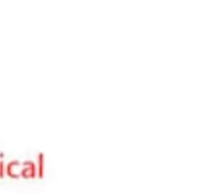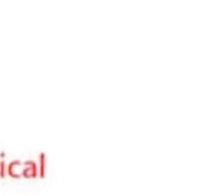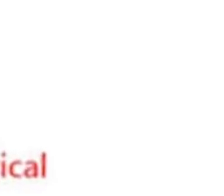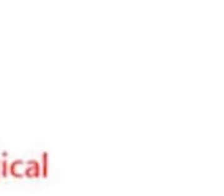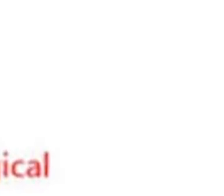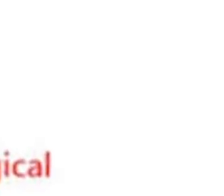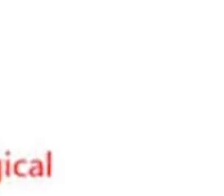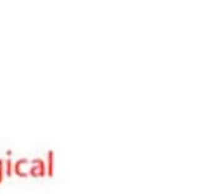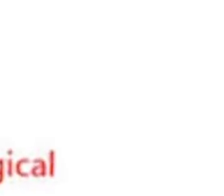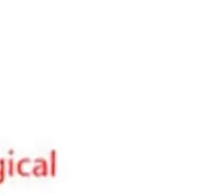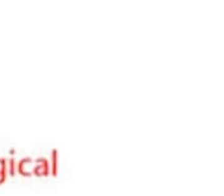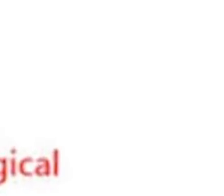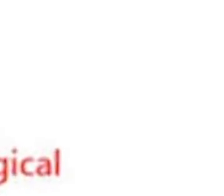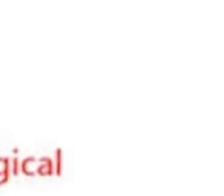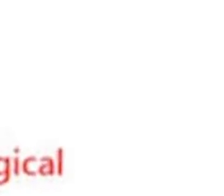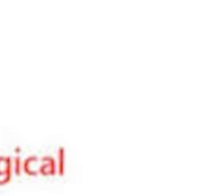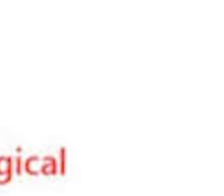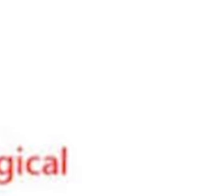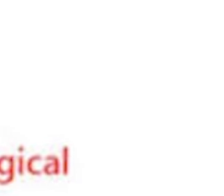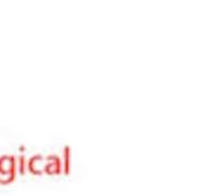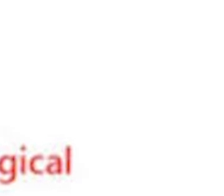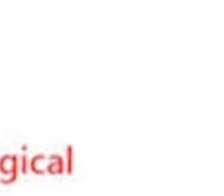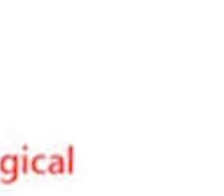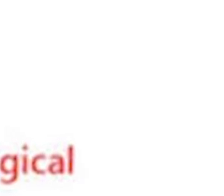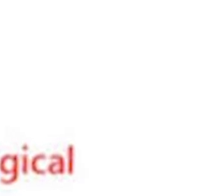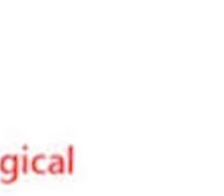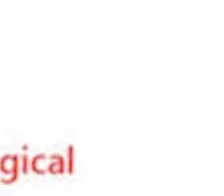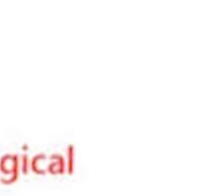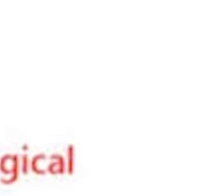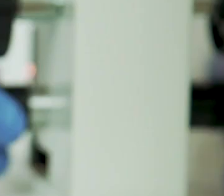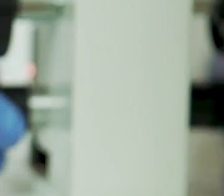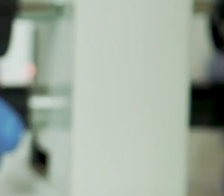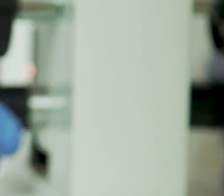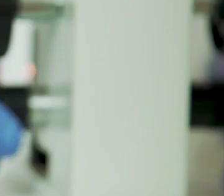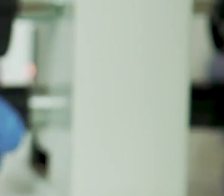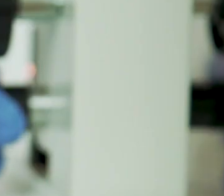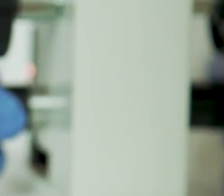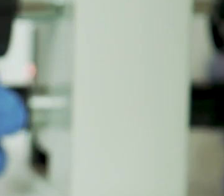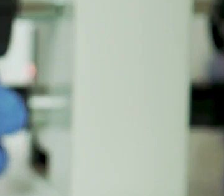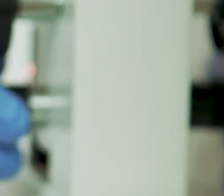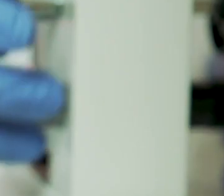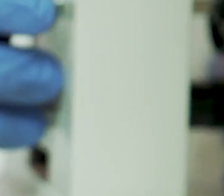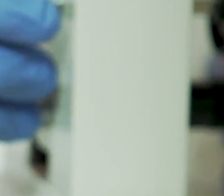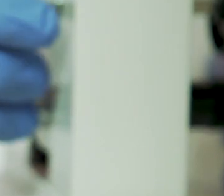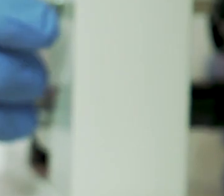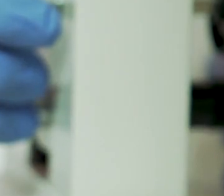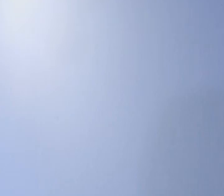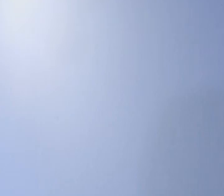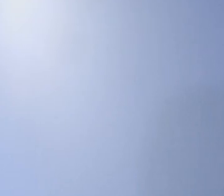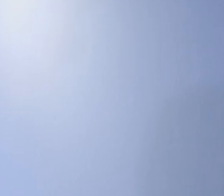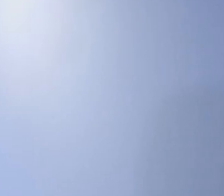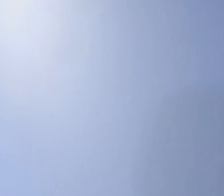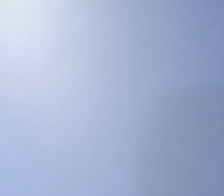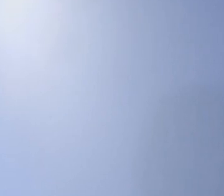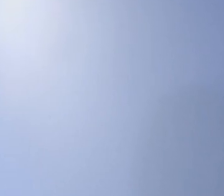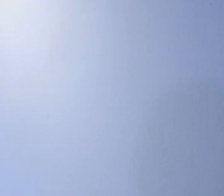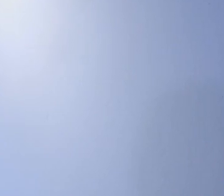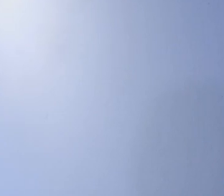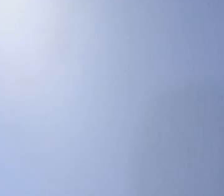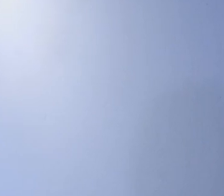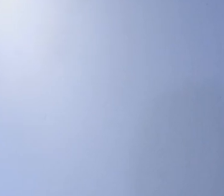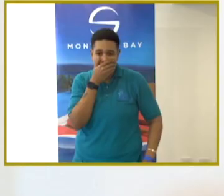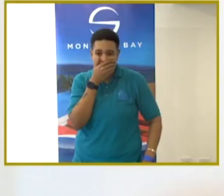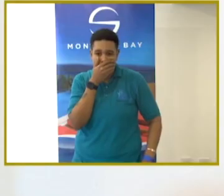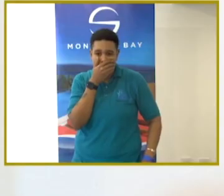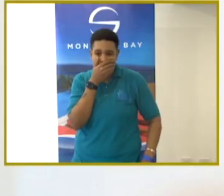that, the ministry has also approved Technology Solutions Limited to do environmental testing. And what this